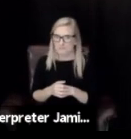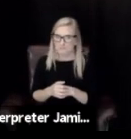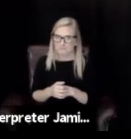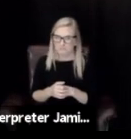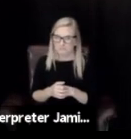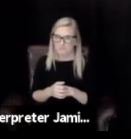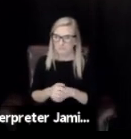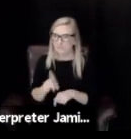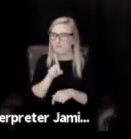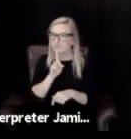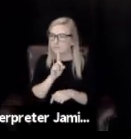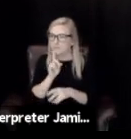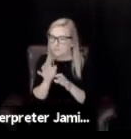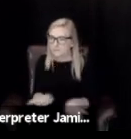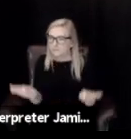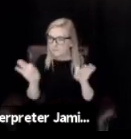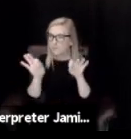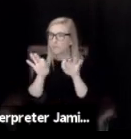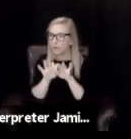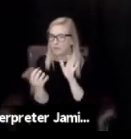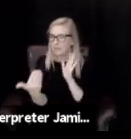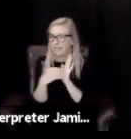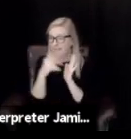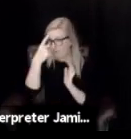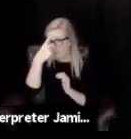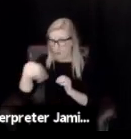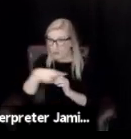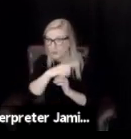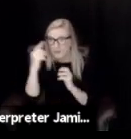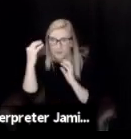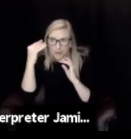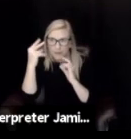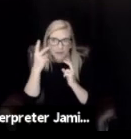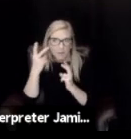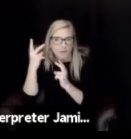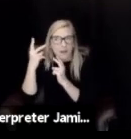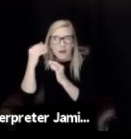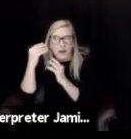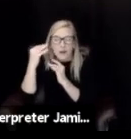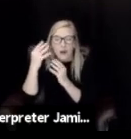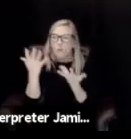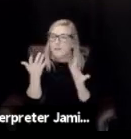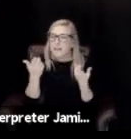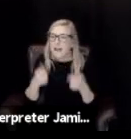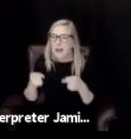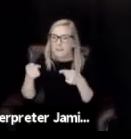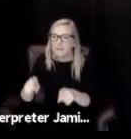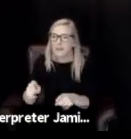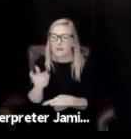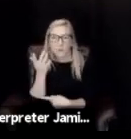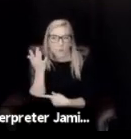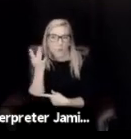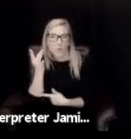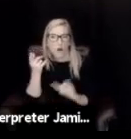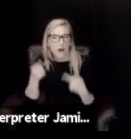be incredibly important, again, for you to think and reflect on what's happening, why it's